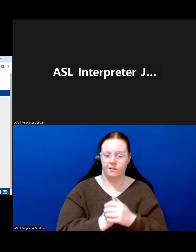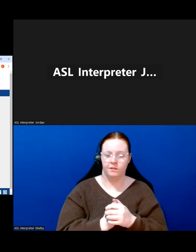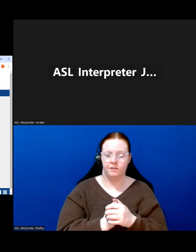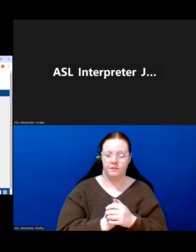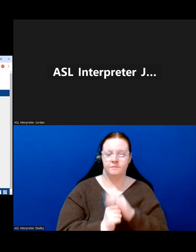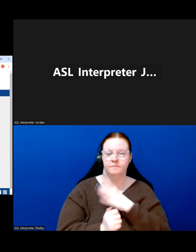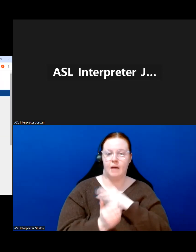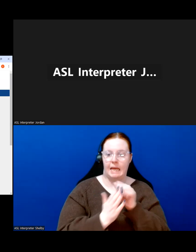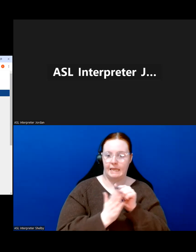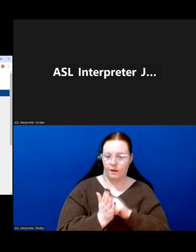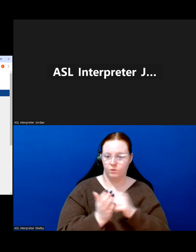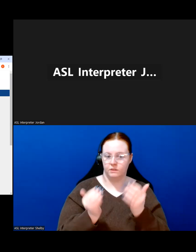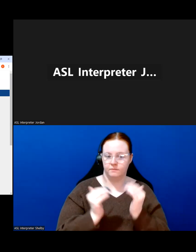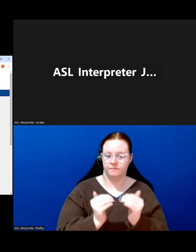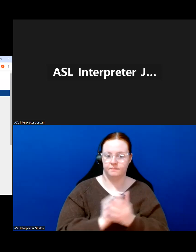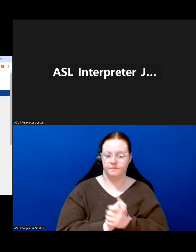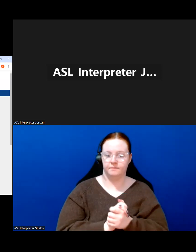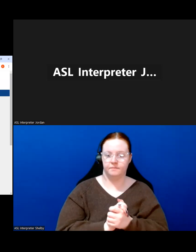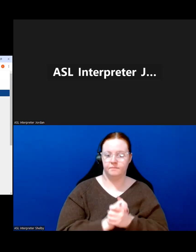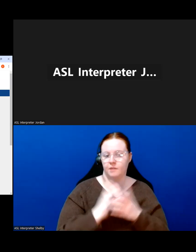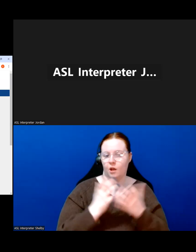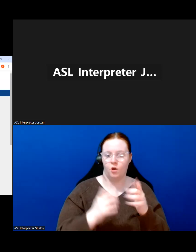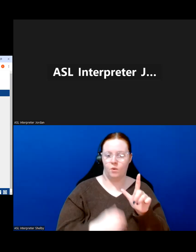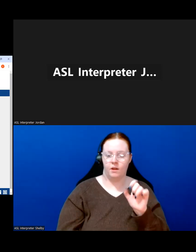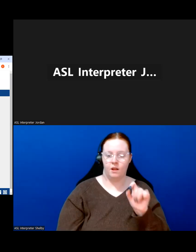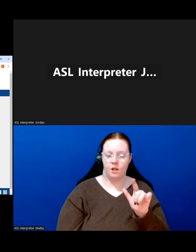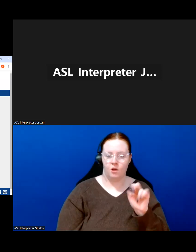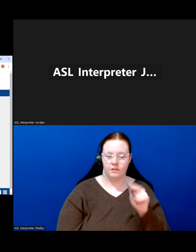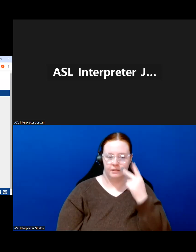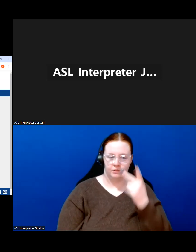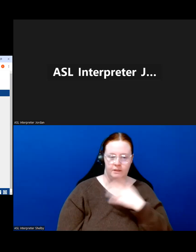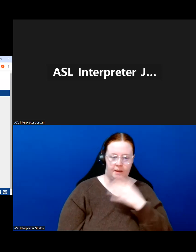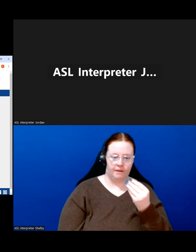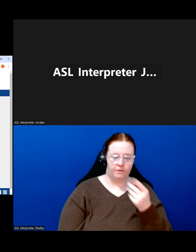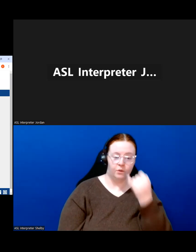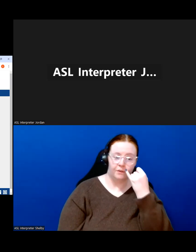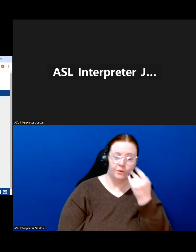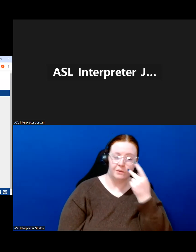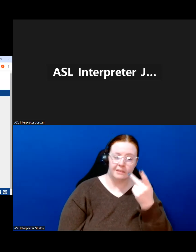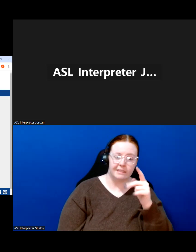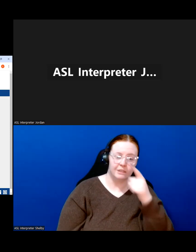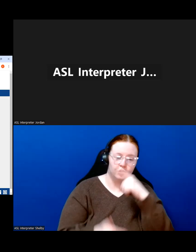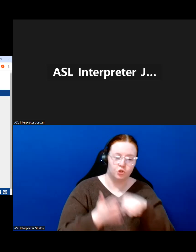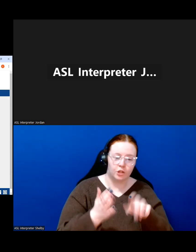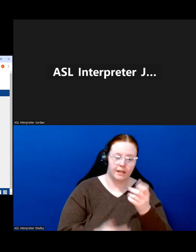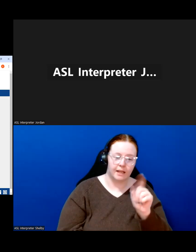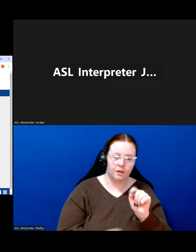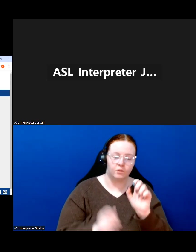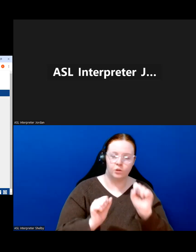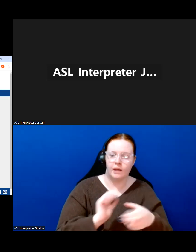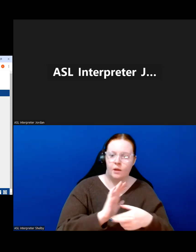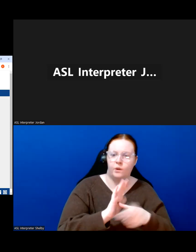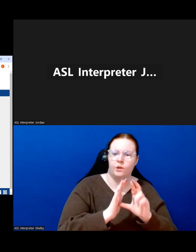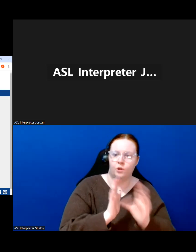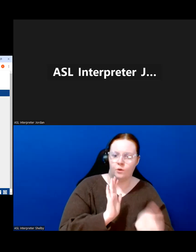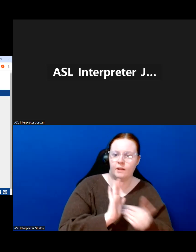account. So I'm already logged in, so they've got my information. If I go to my checkouts box, I can always renew